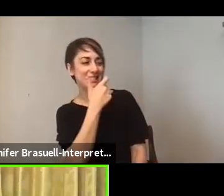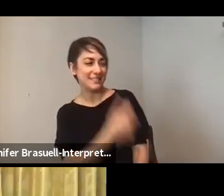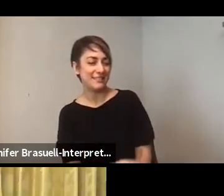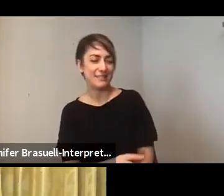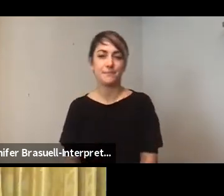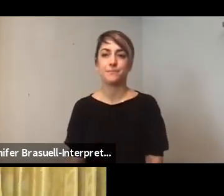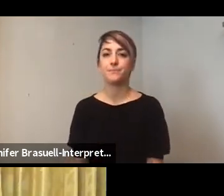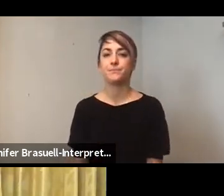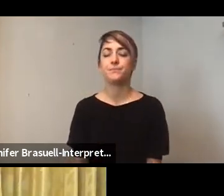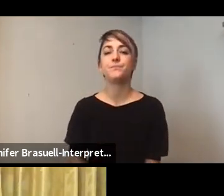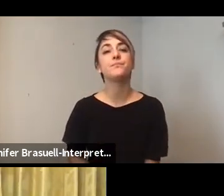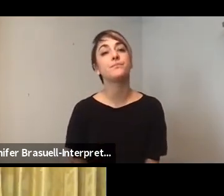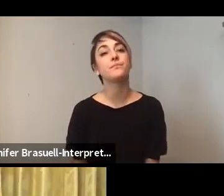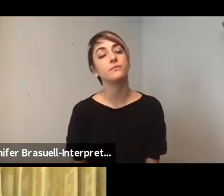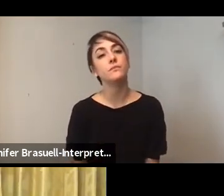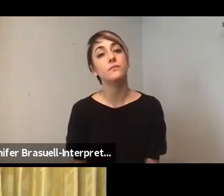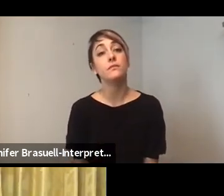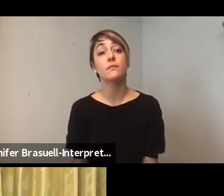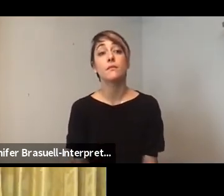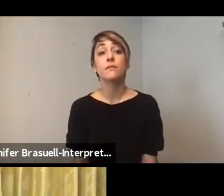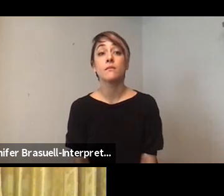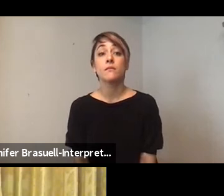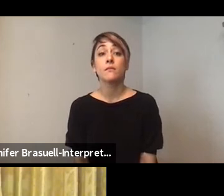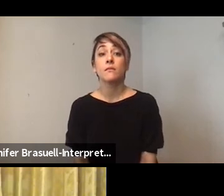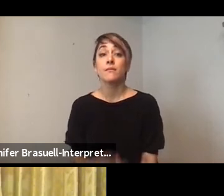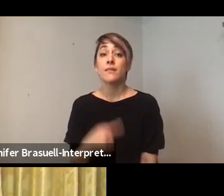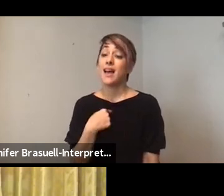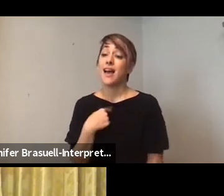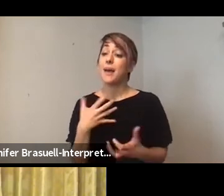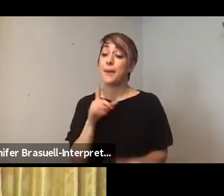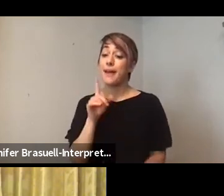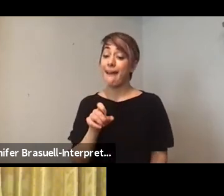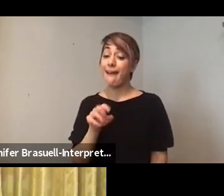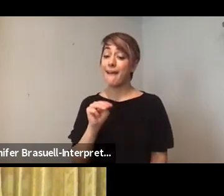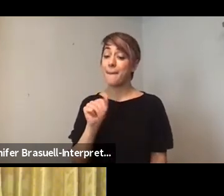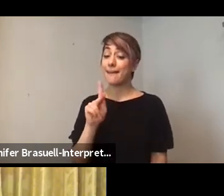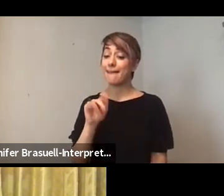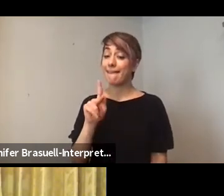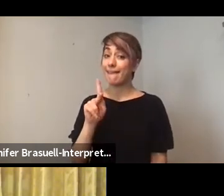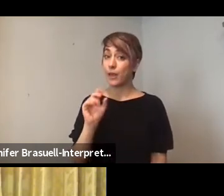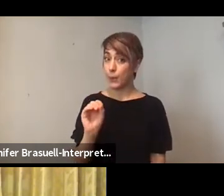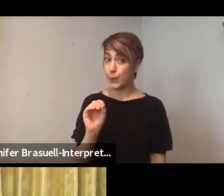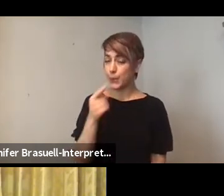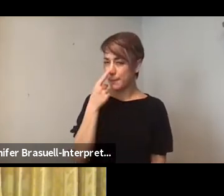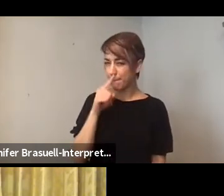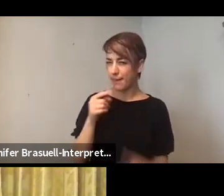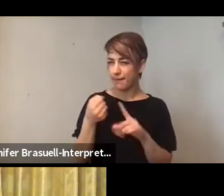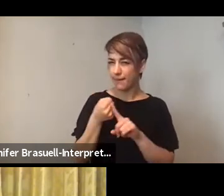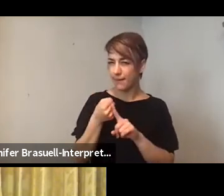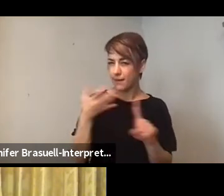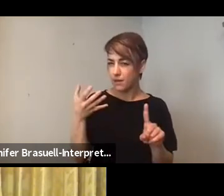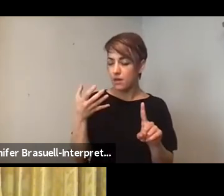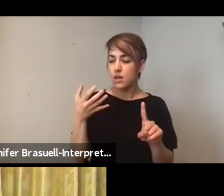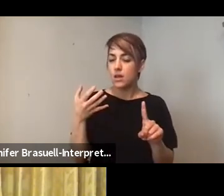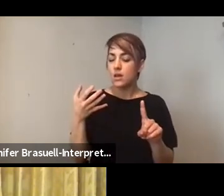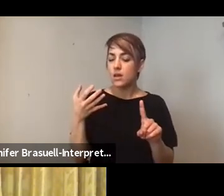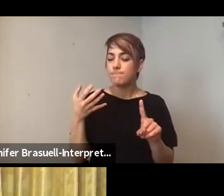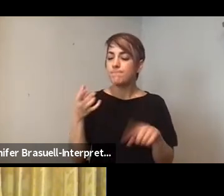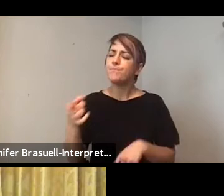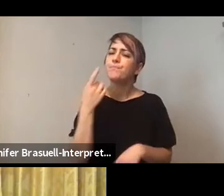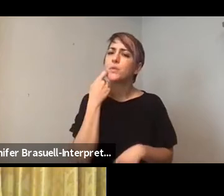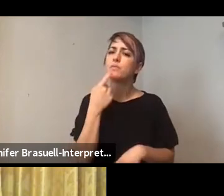I just wanted to ask you, Makiko, if you could talk a little bit more about that in terms of how are you, so you spoke a little